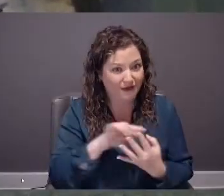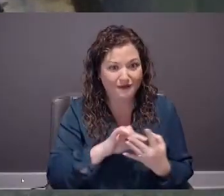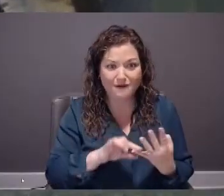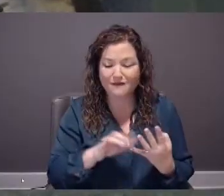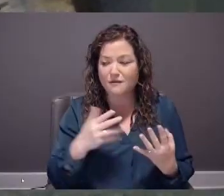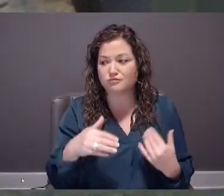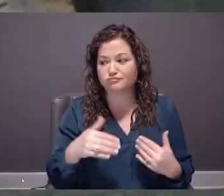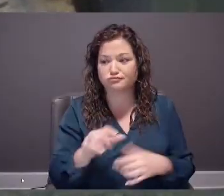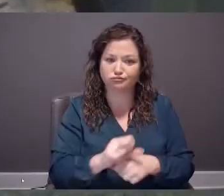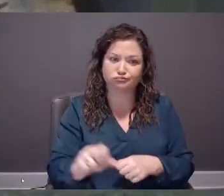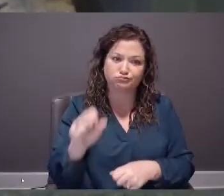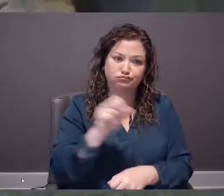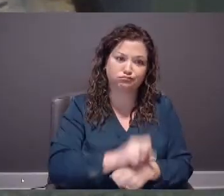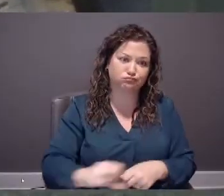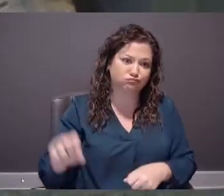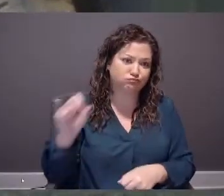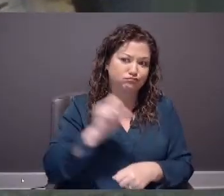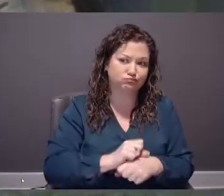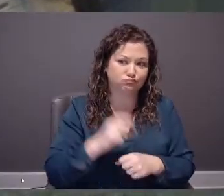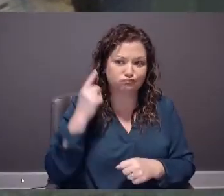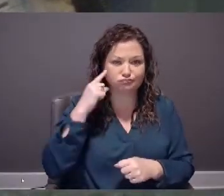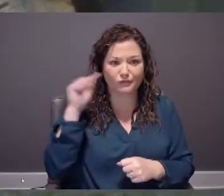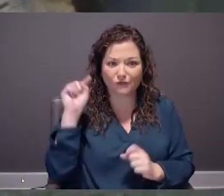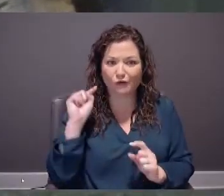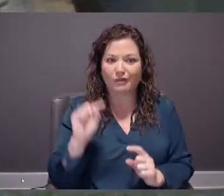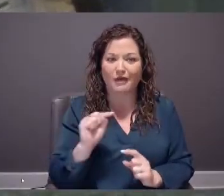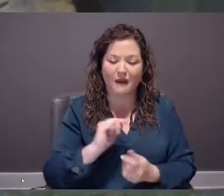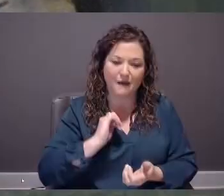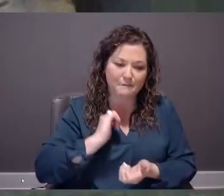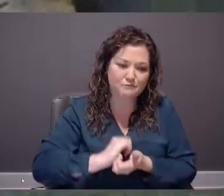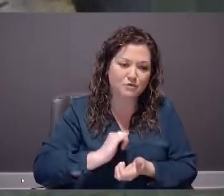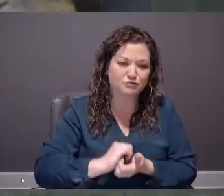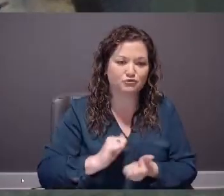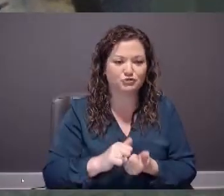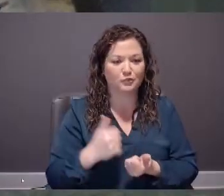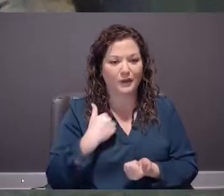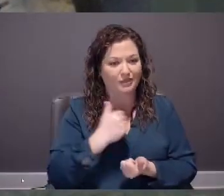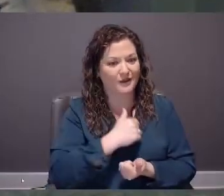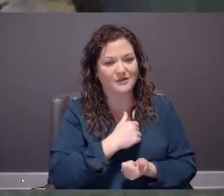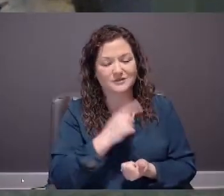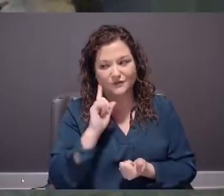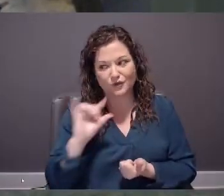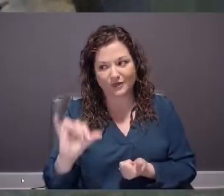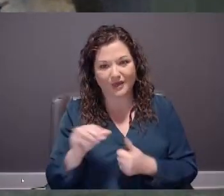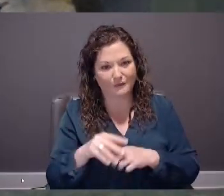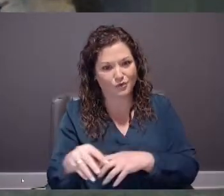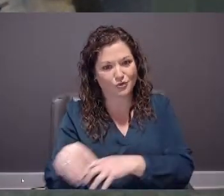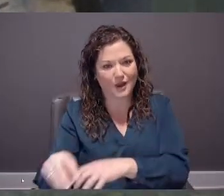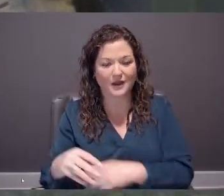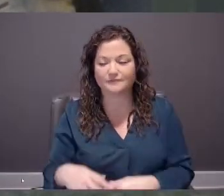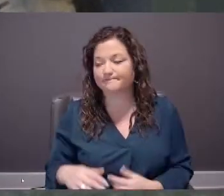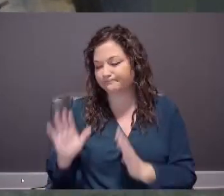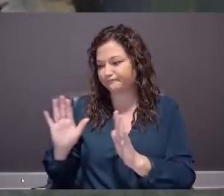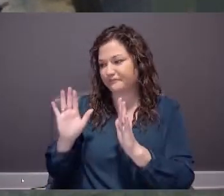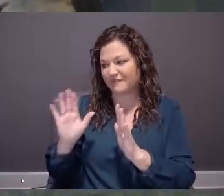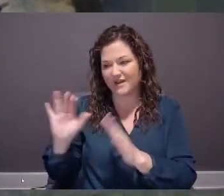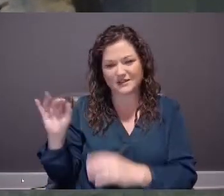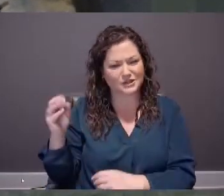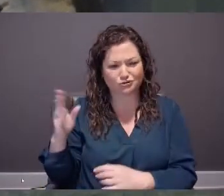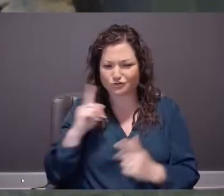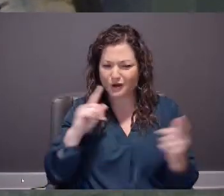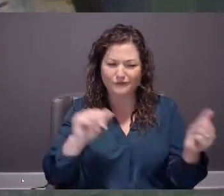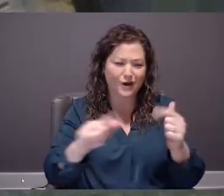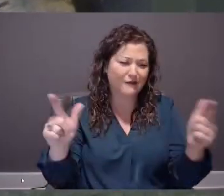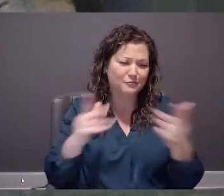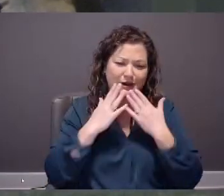the work that they do and the partnership they do with us when we do those fantastic parades. Job, Michelle. Everybody, thank you so